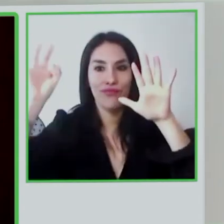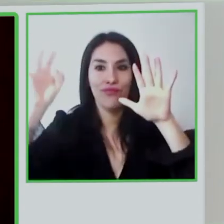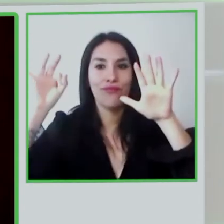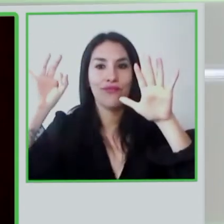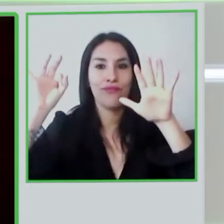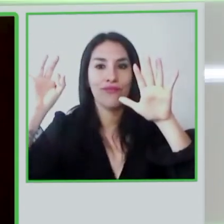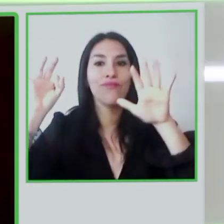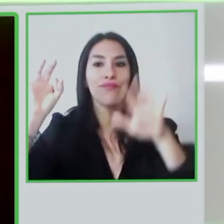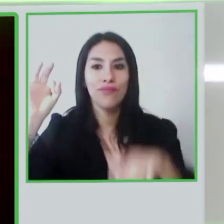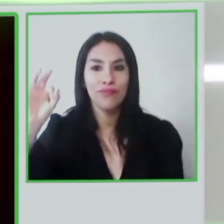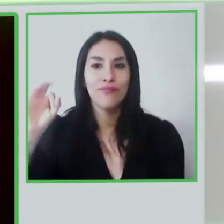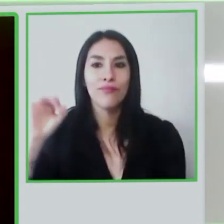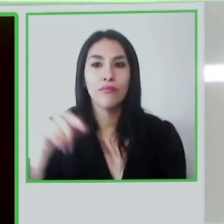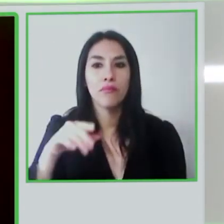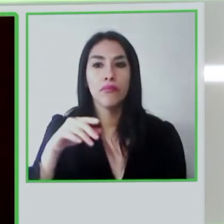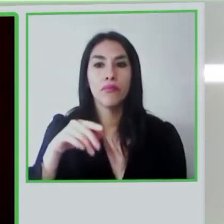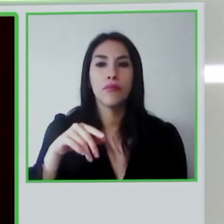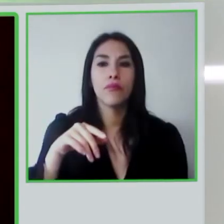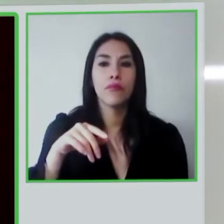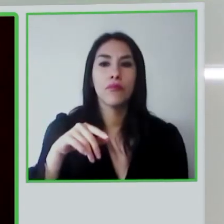has dyslexia.